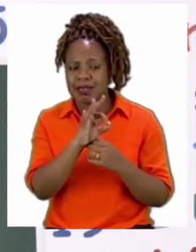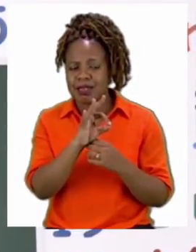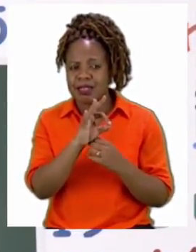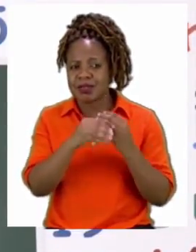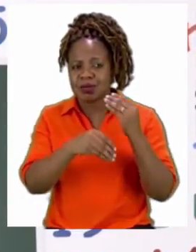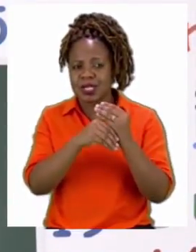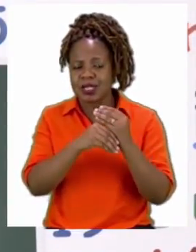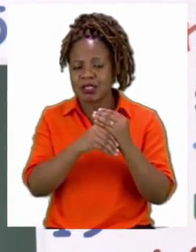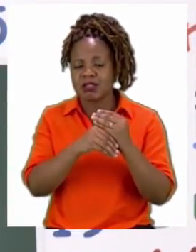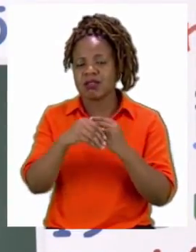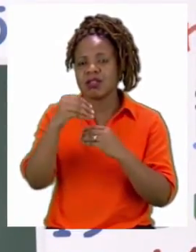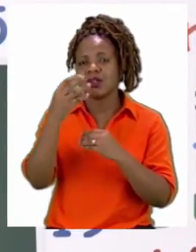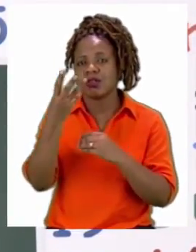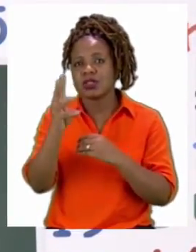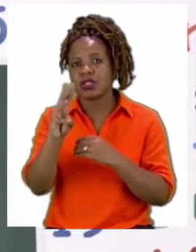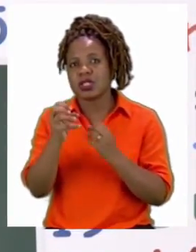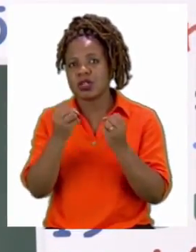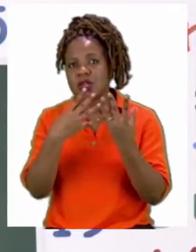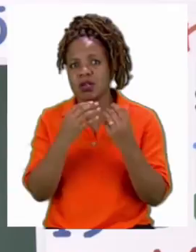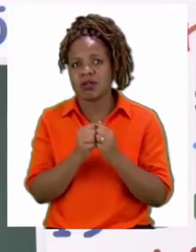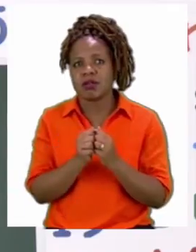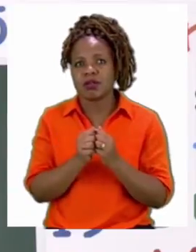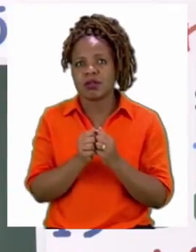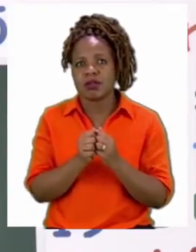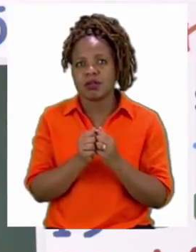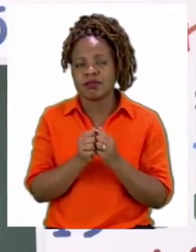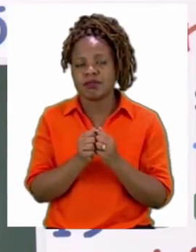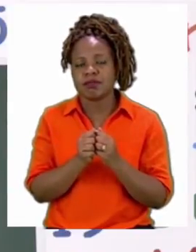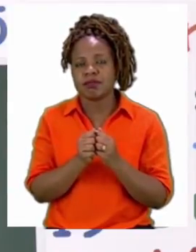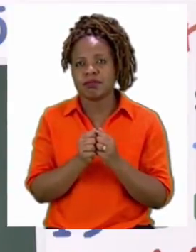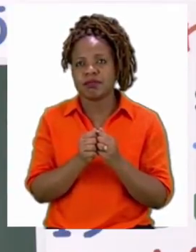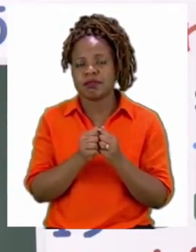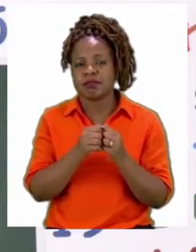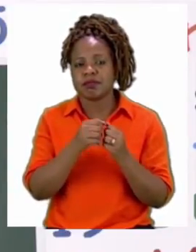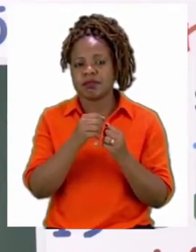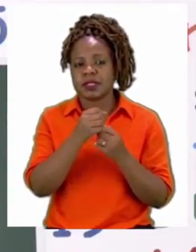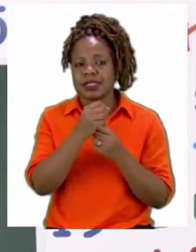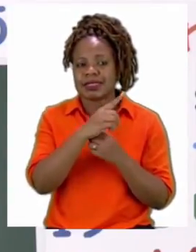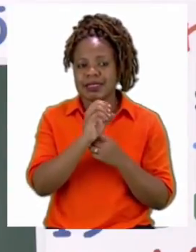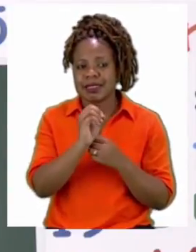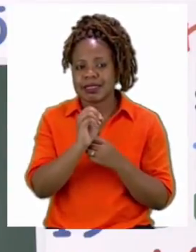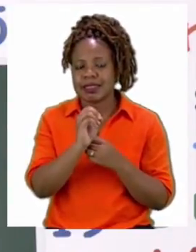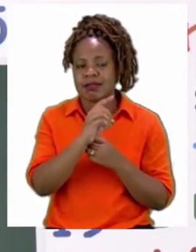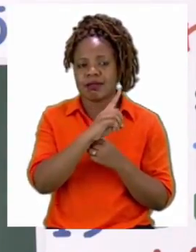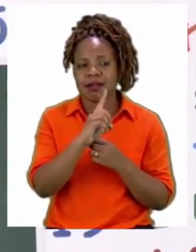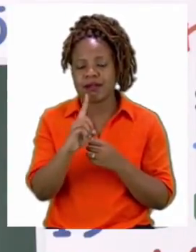6. So we say, here's our 6, 10,